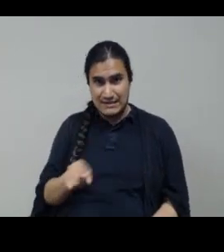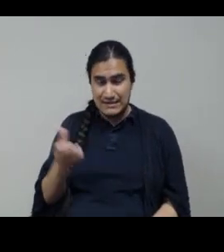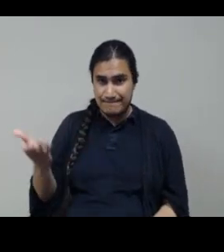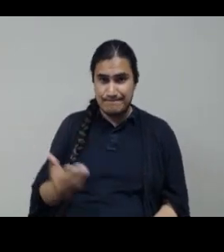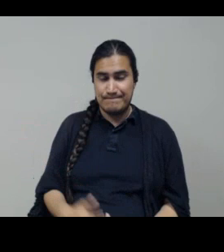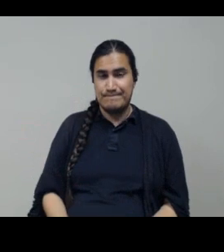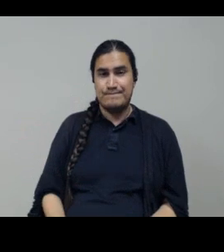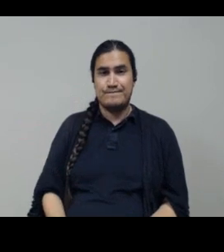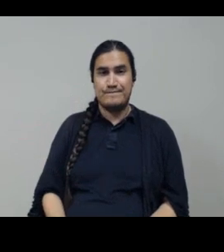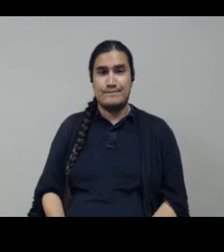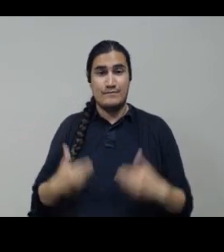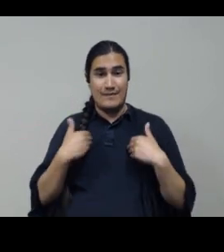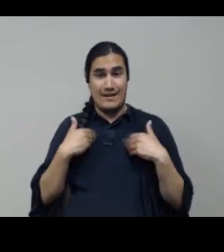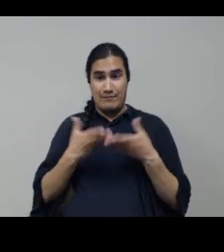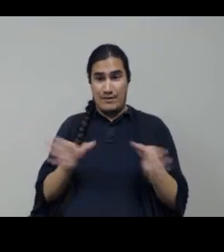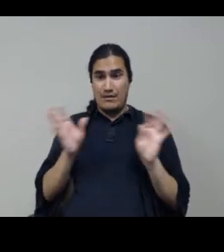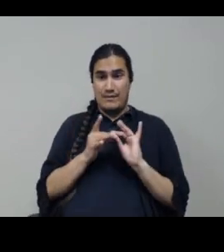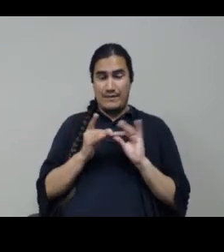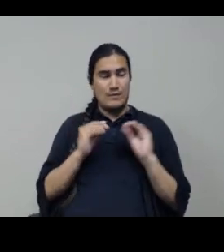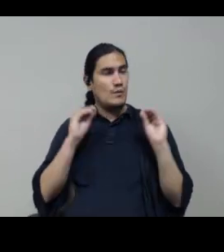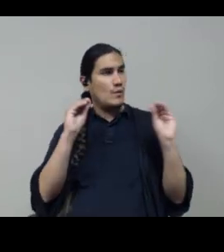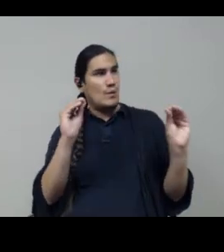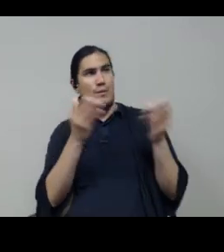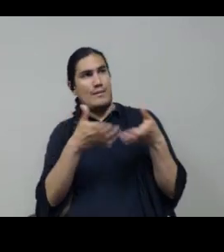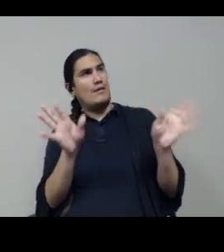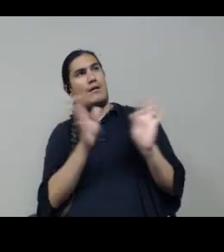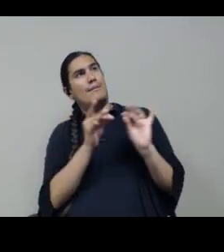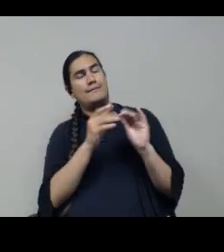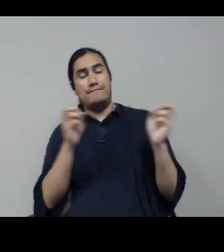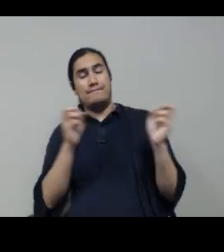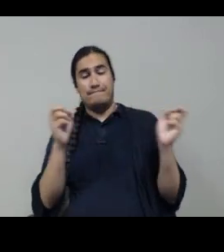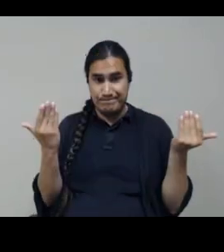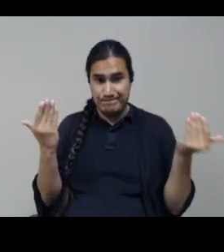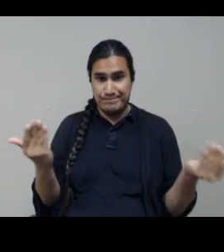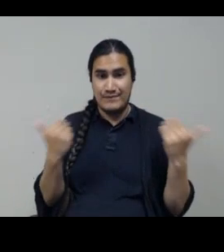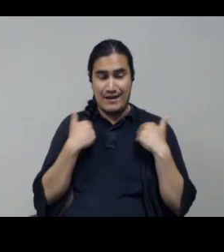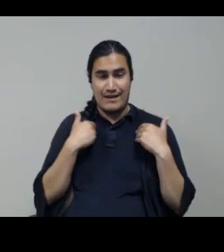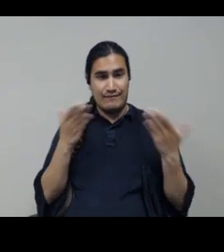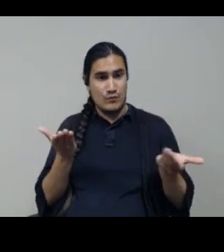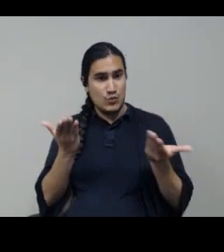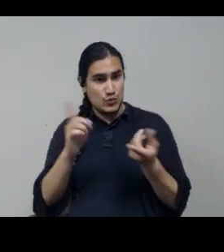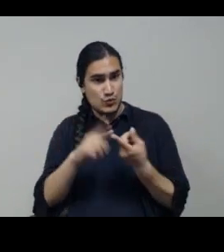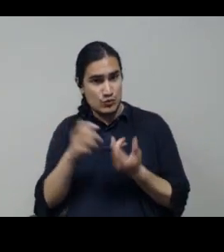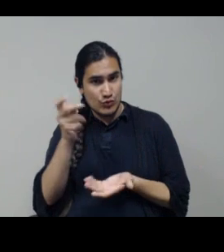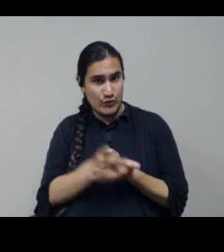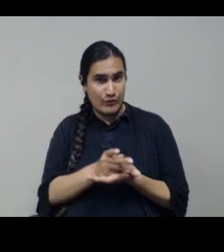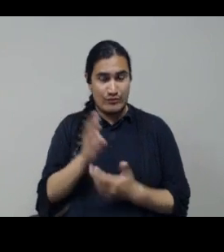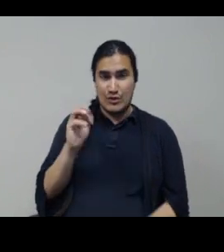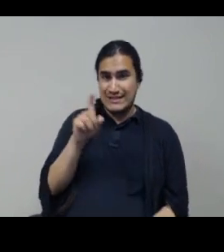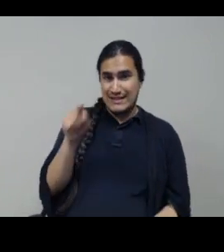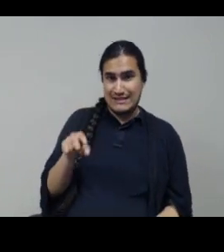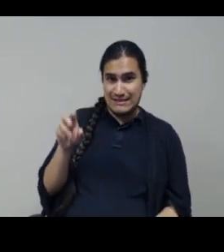Do we have public comment? We do not have public comment at this time. Okay, then we have a motion to approve. Martinez, do we have a second?